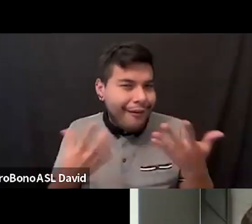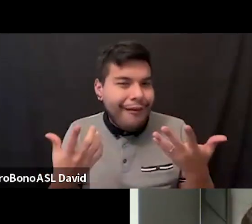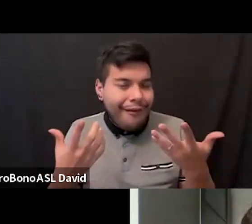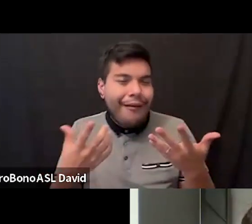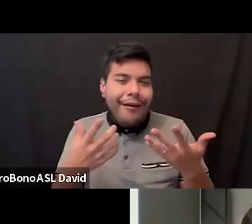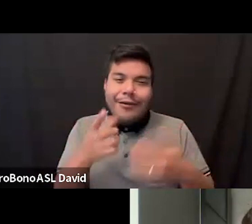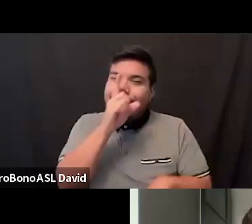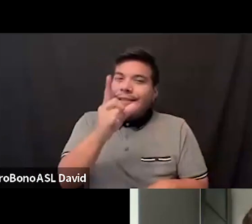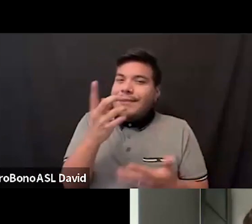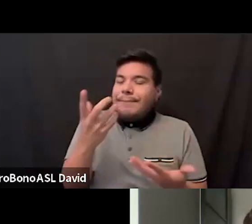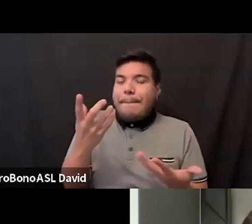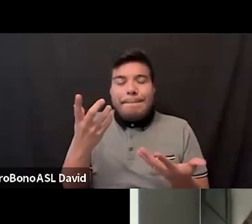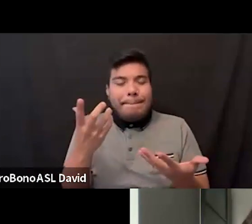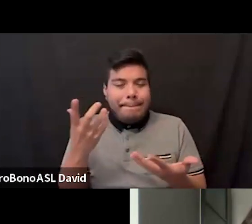was